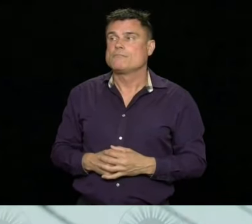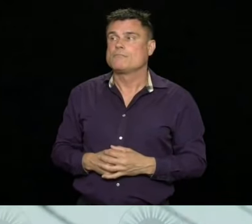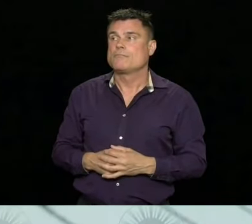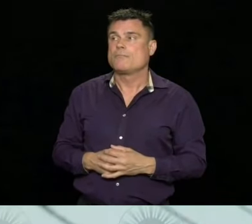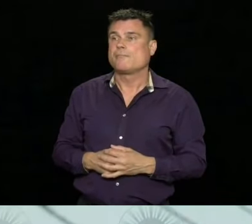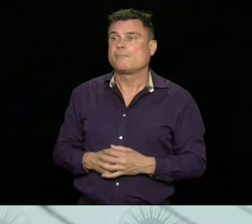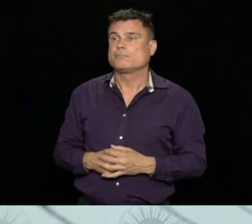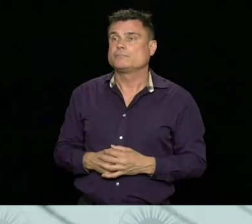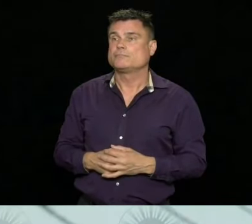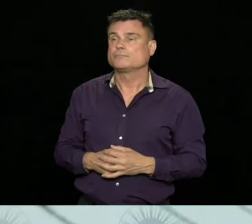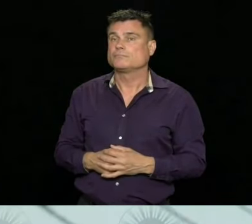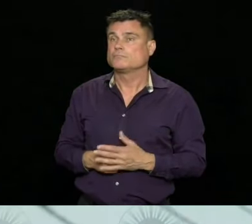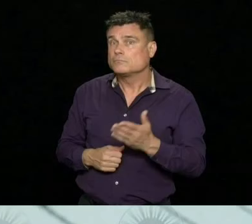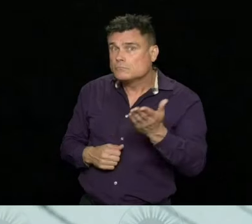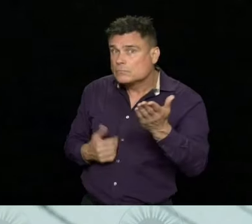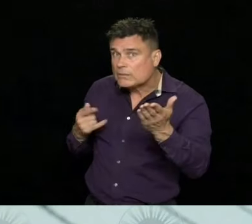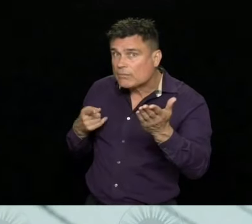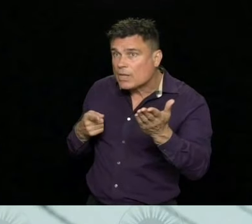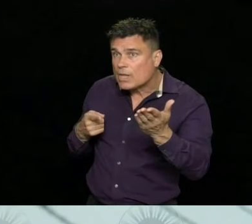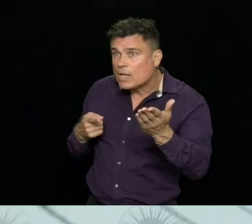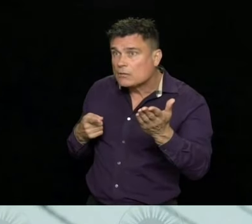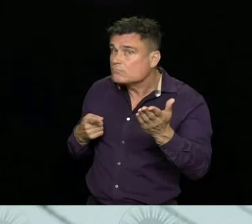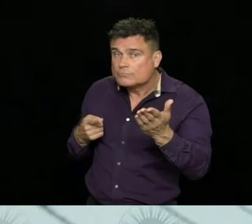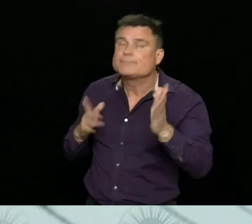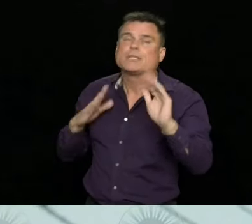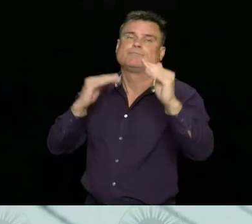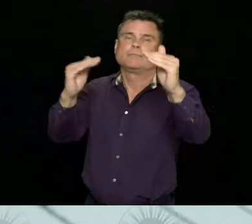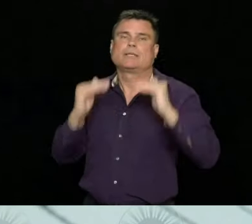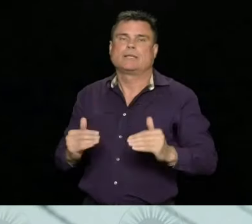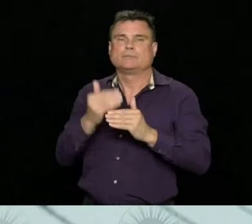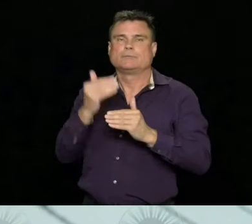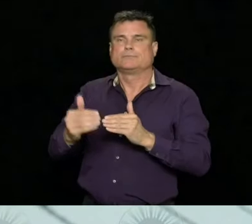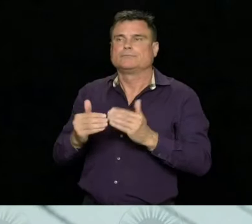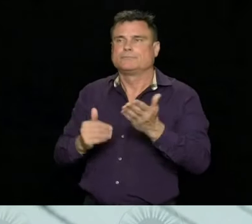Moving on, the next question is from Dirk Meissner, CP.